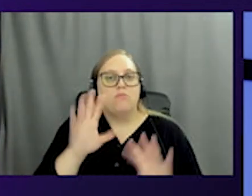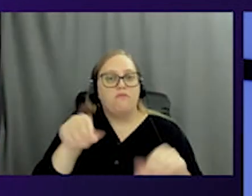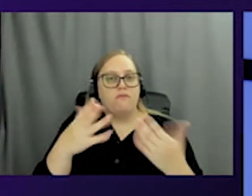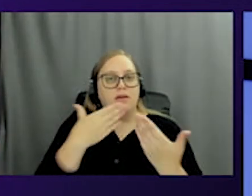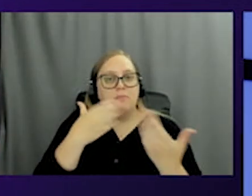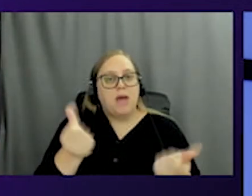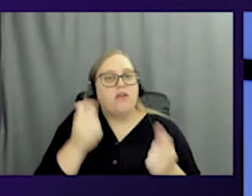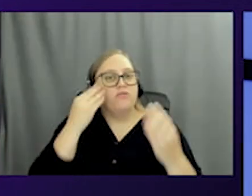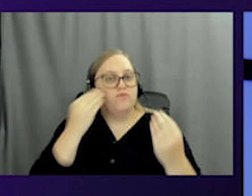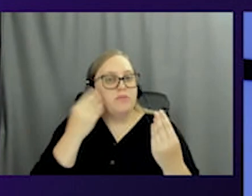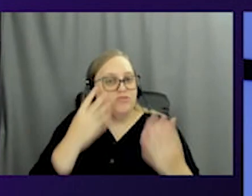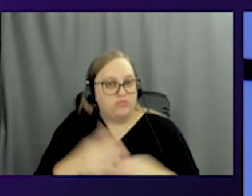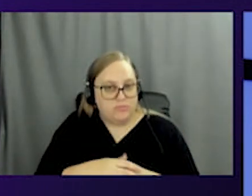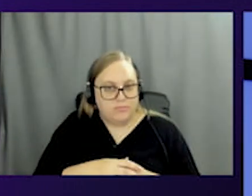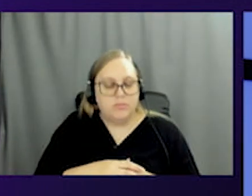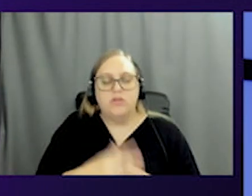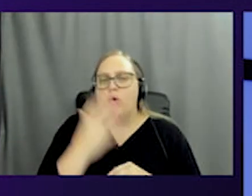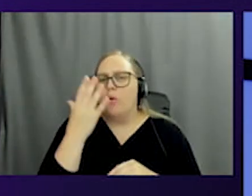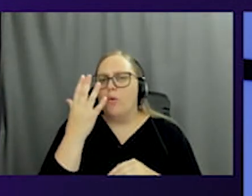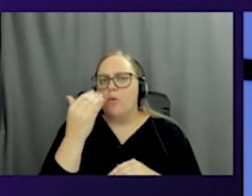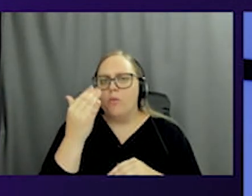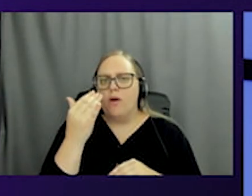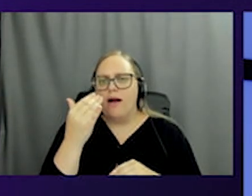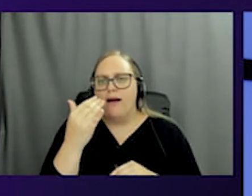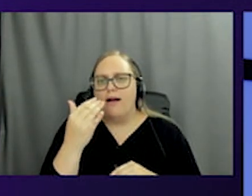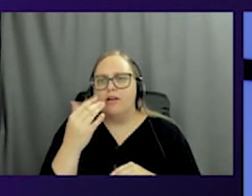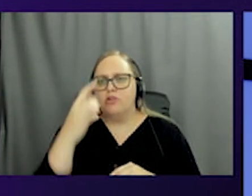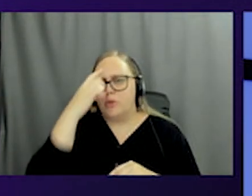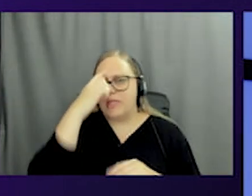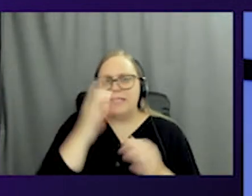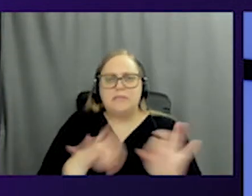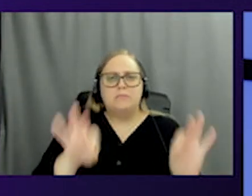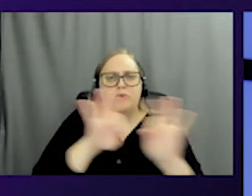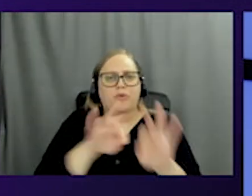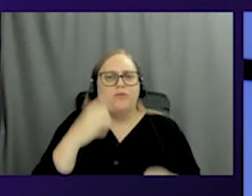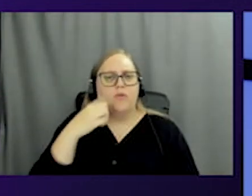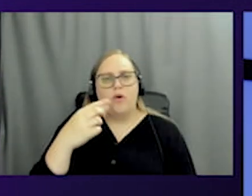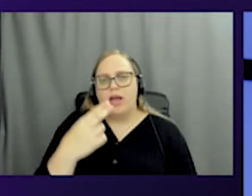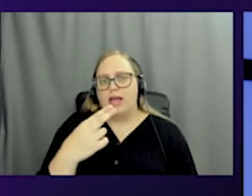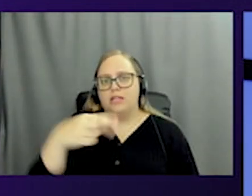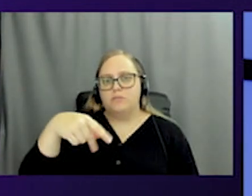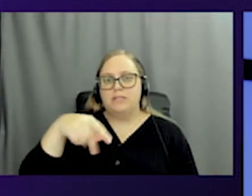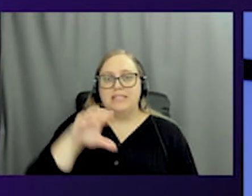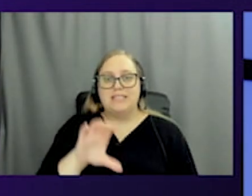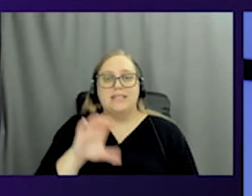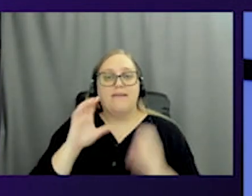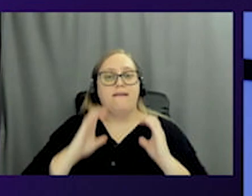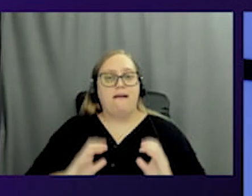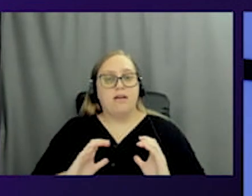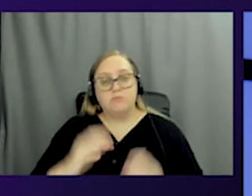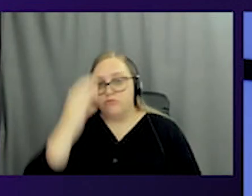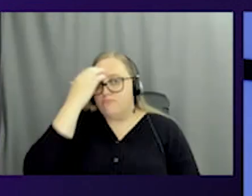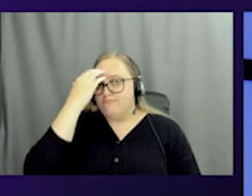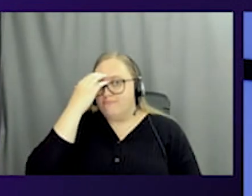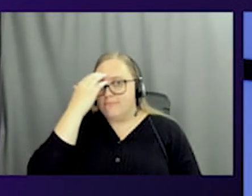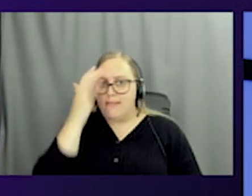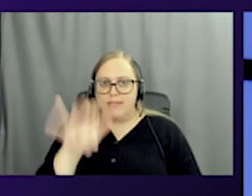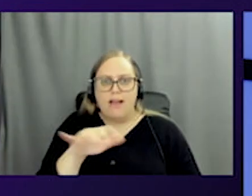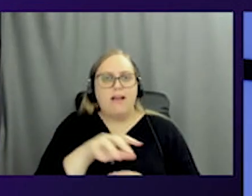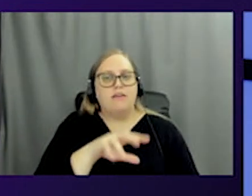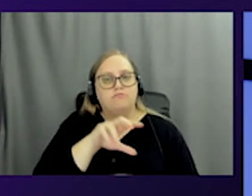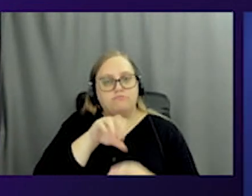why is it, do you think, Fei, important for HPC customers to be aware of and invested in those latest